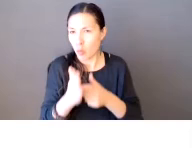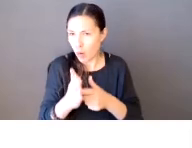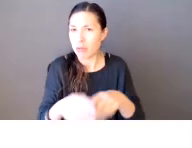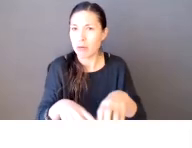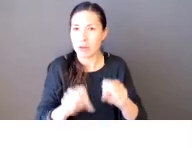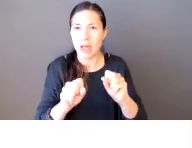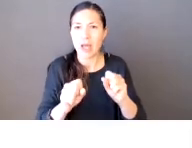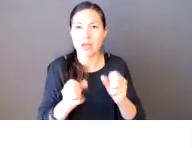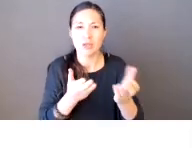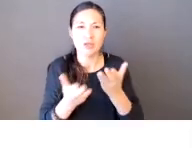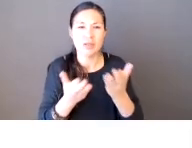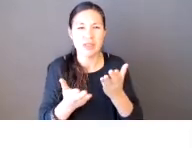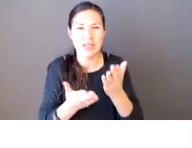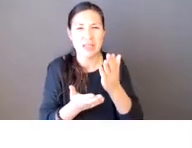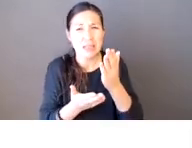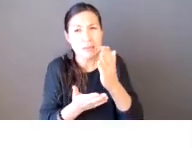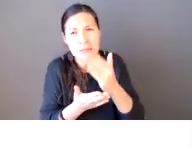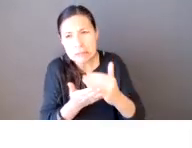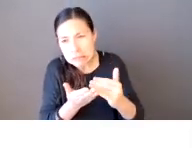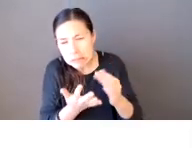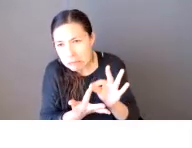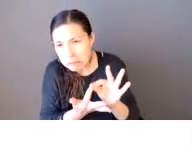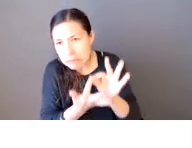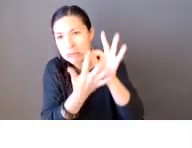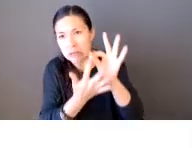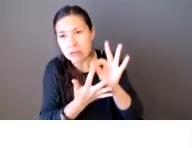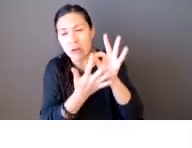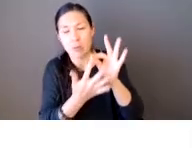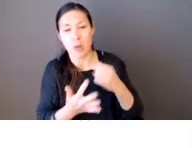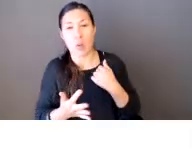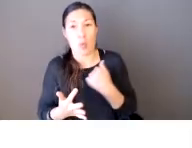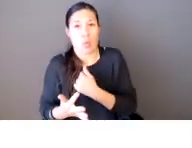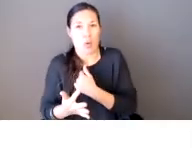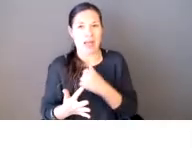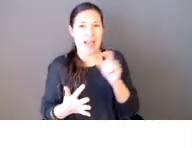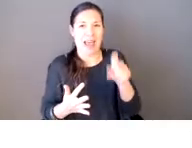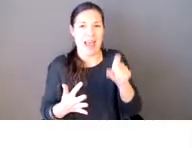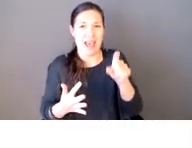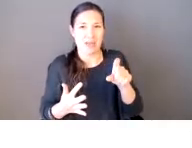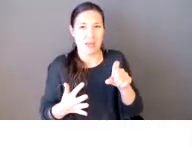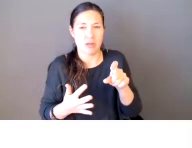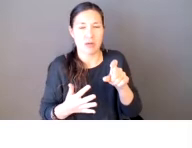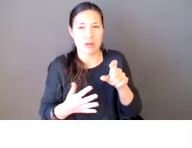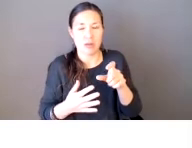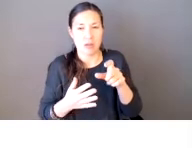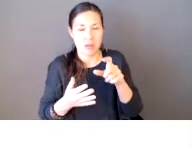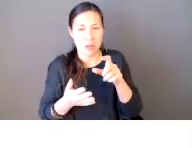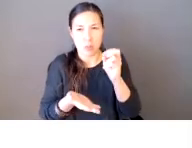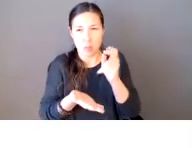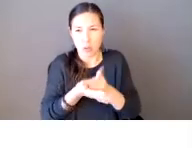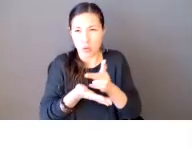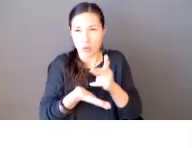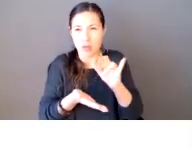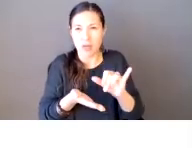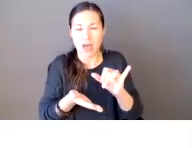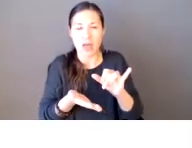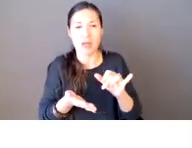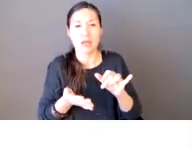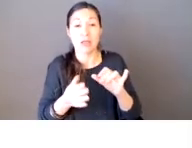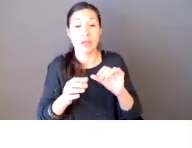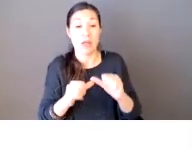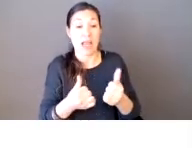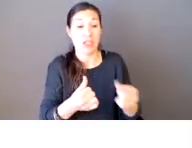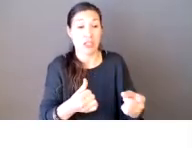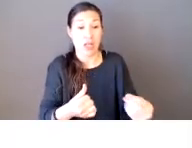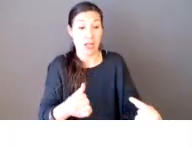those exceptions through us as their regional manager. So my agencies would have to come to me and say, we want